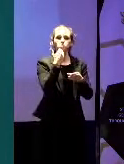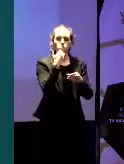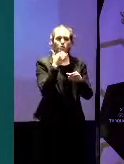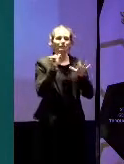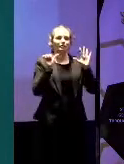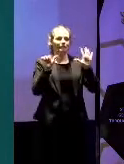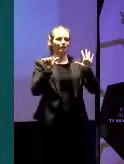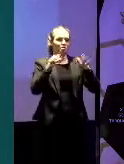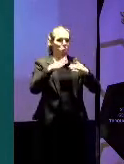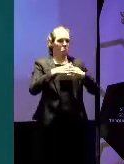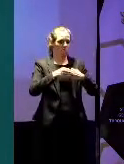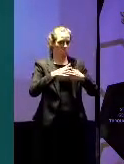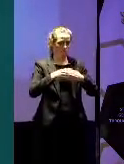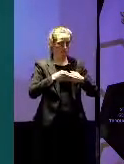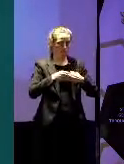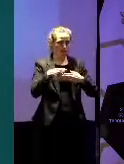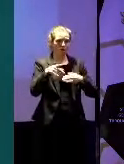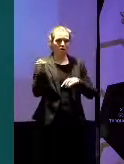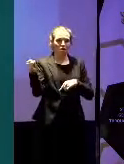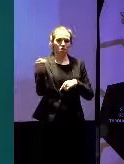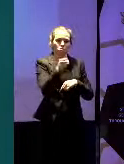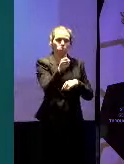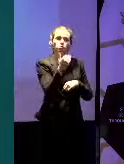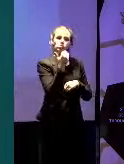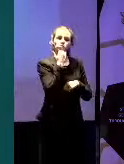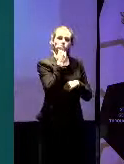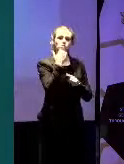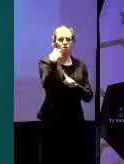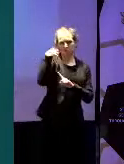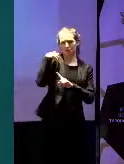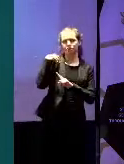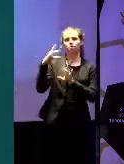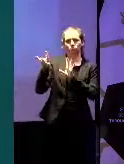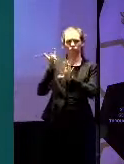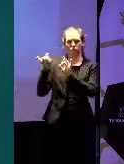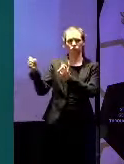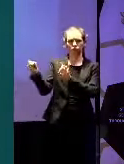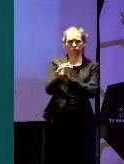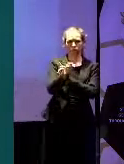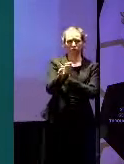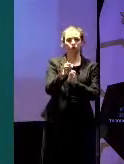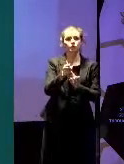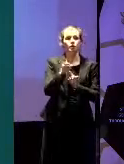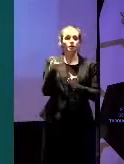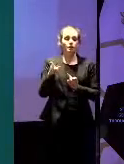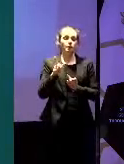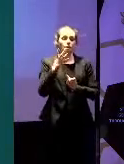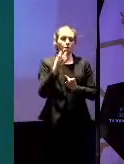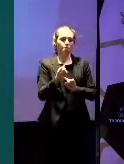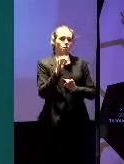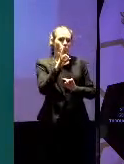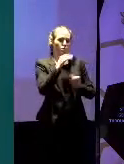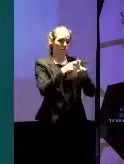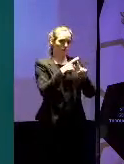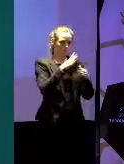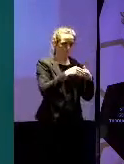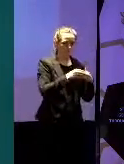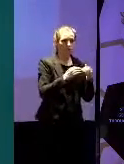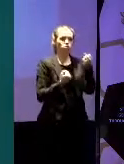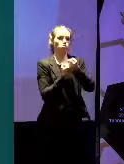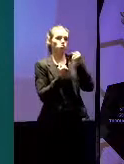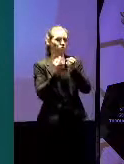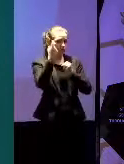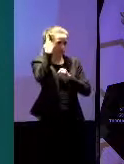members who were appointed by the minister. We had 3 ex-officio members. We have the support of the